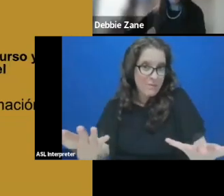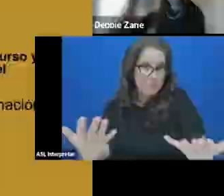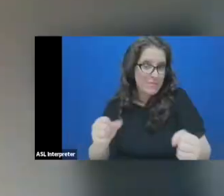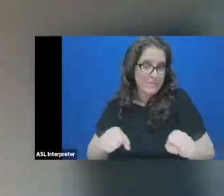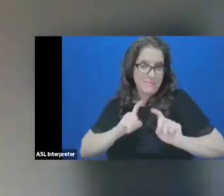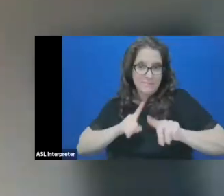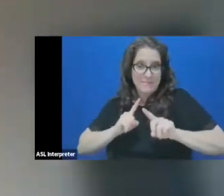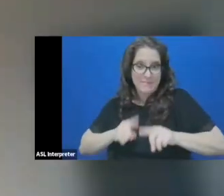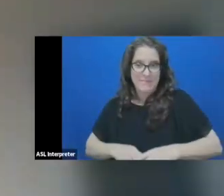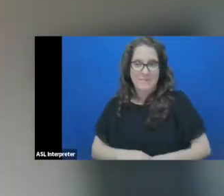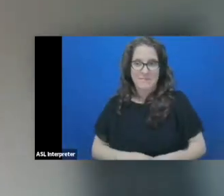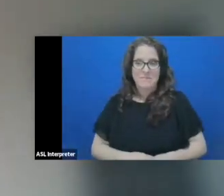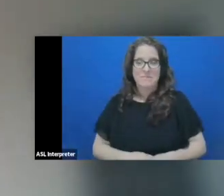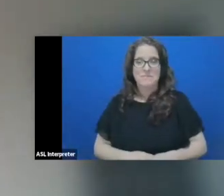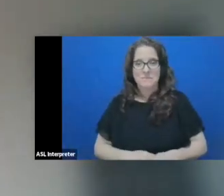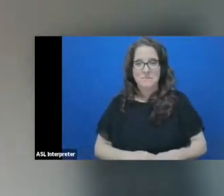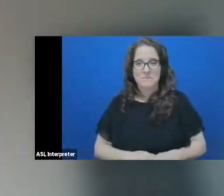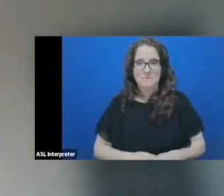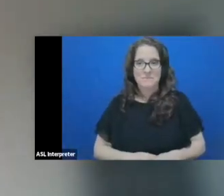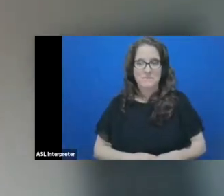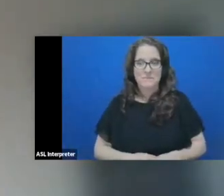as well.